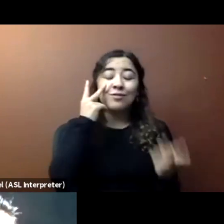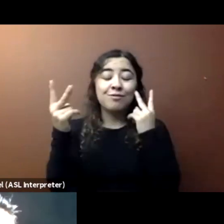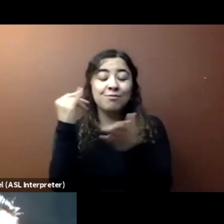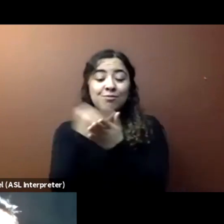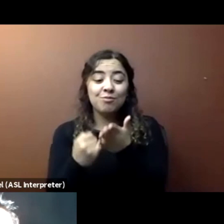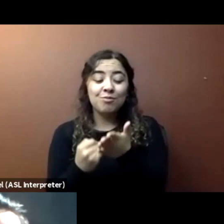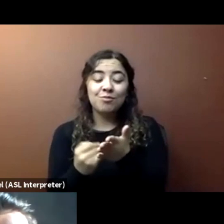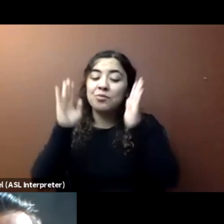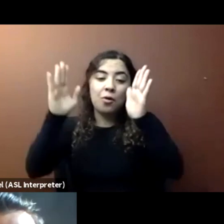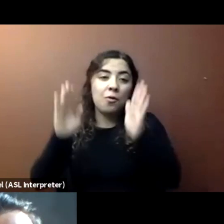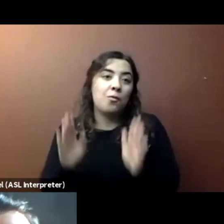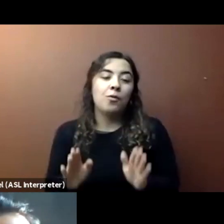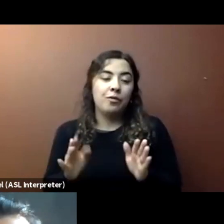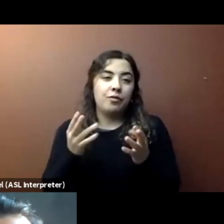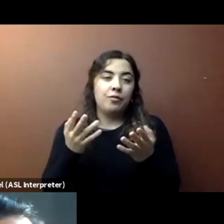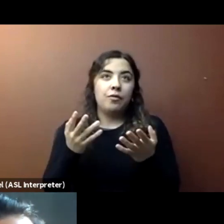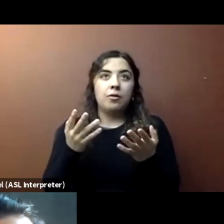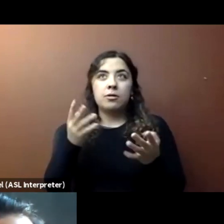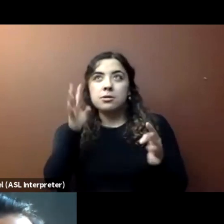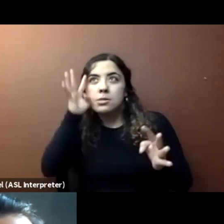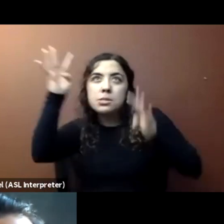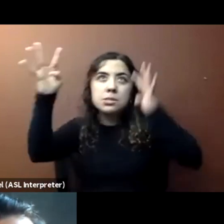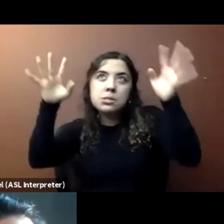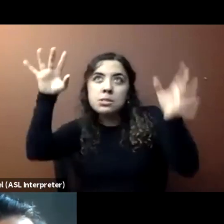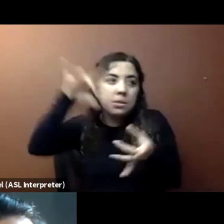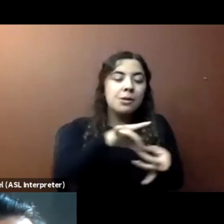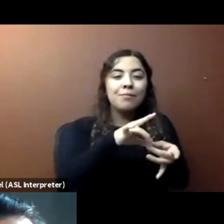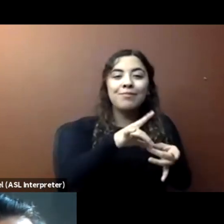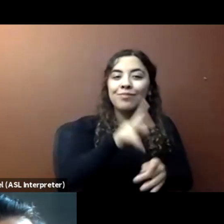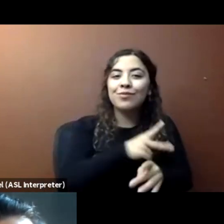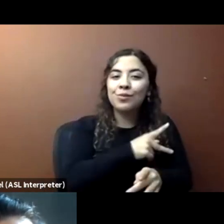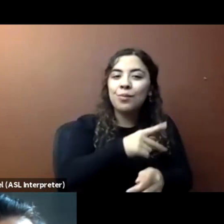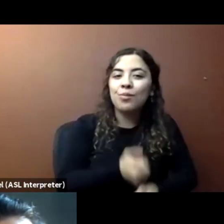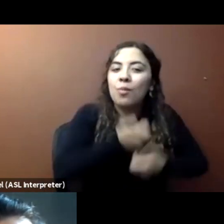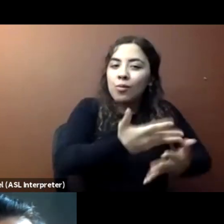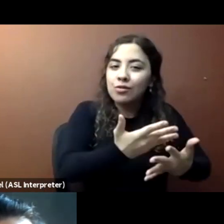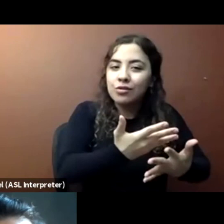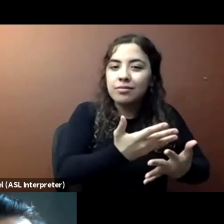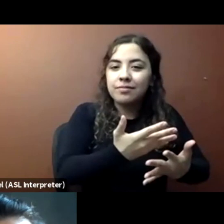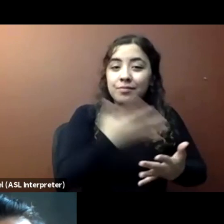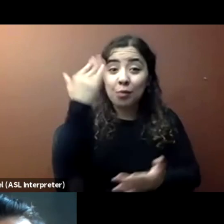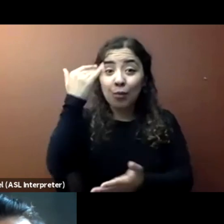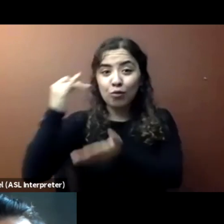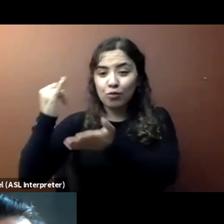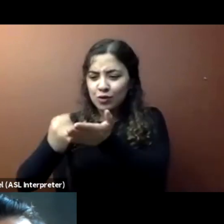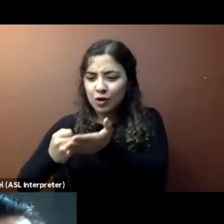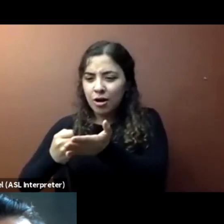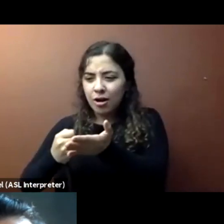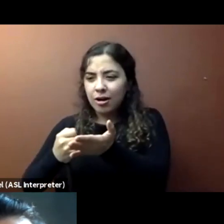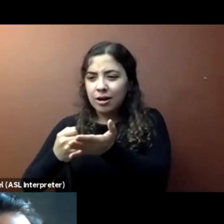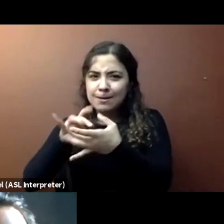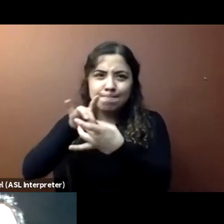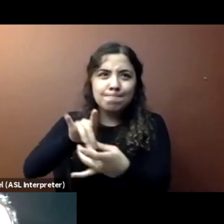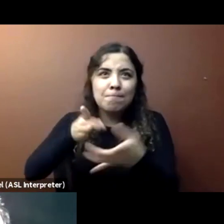great tool for poetry. It teaches, again, us how to see, how to pay attention. So all